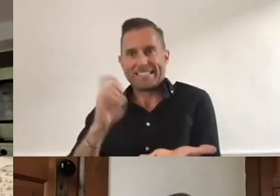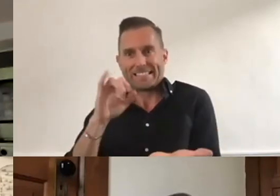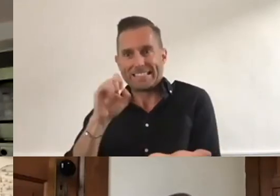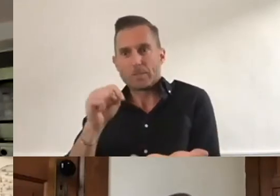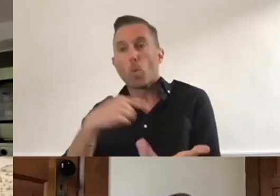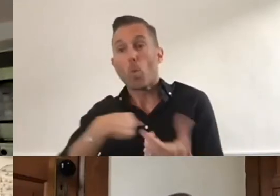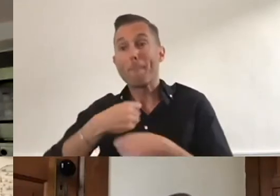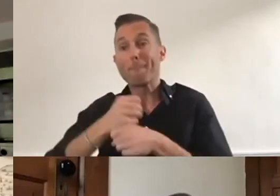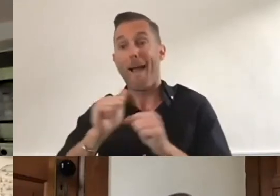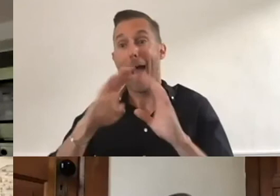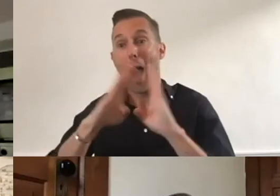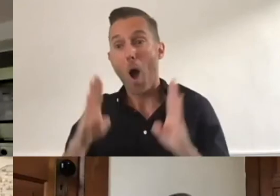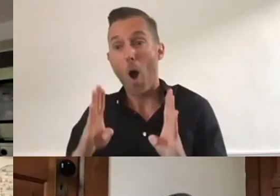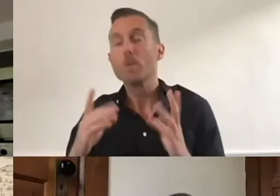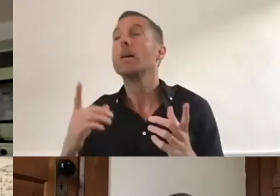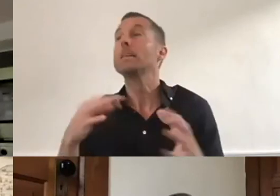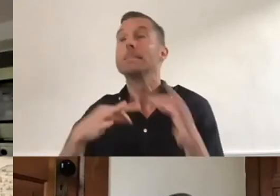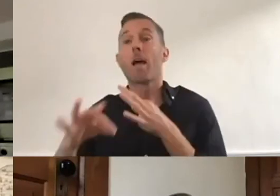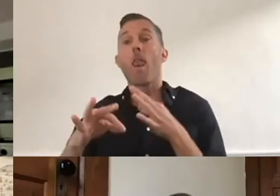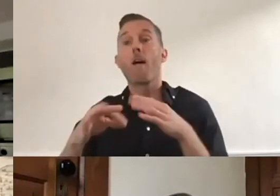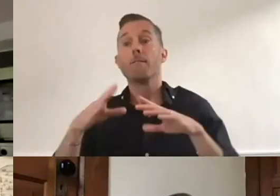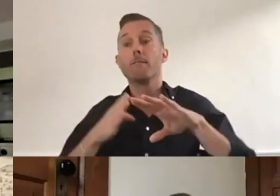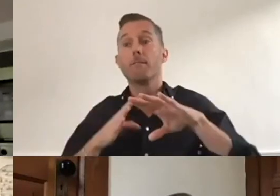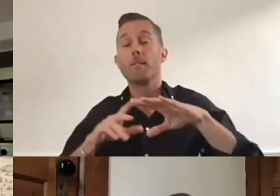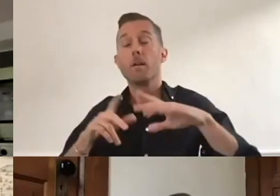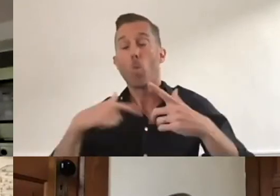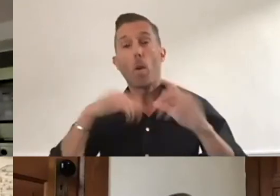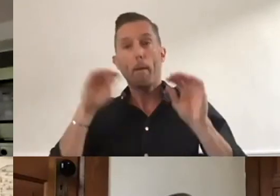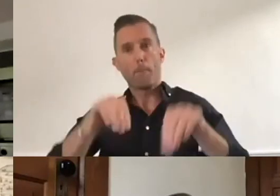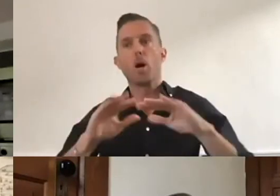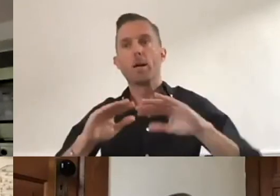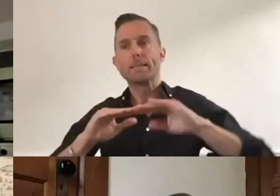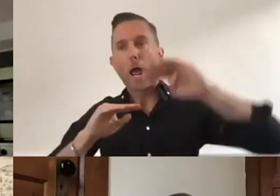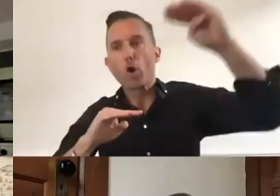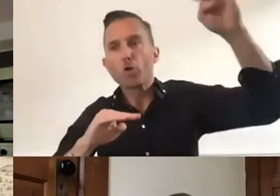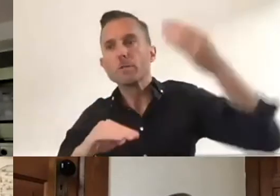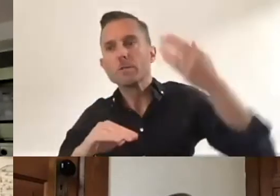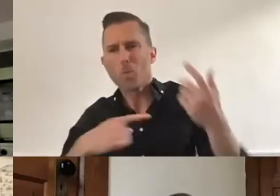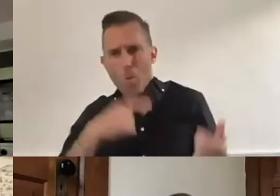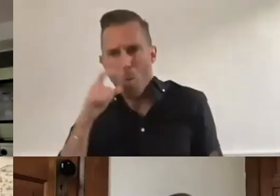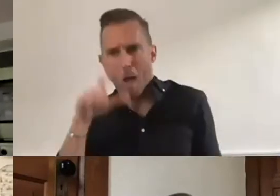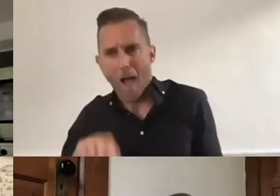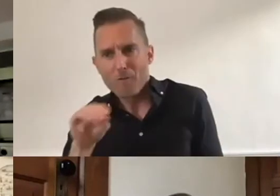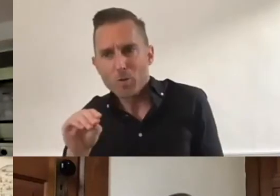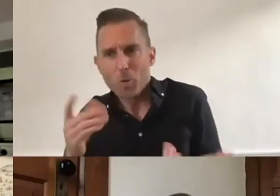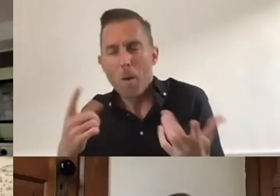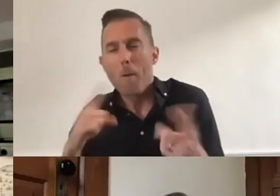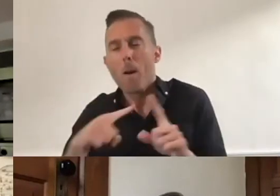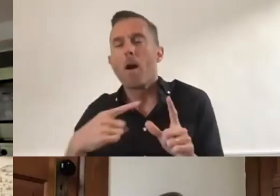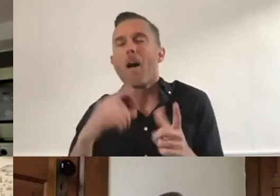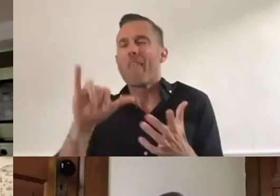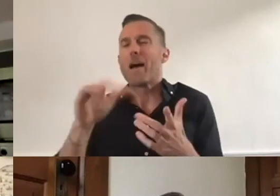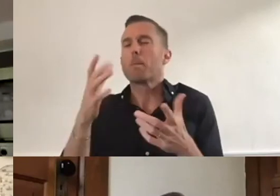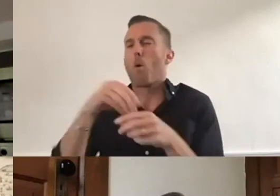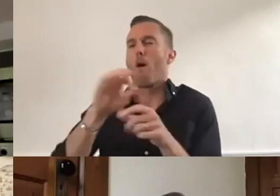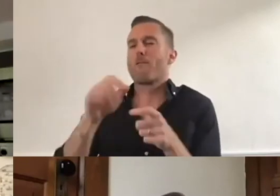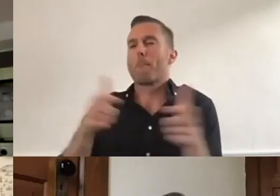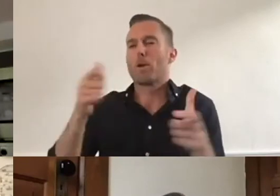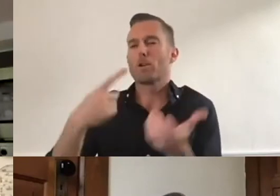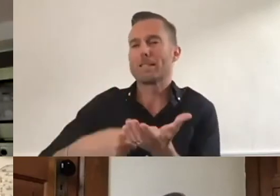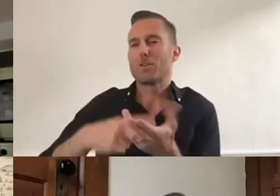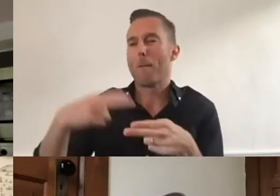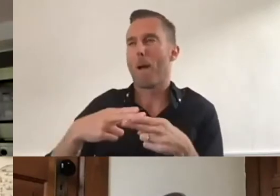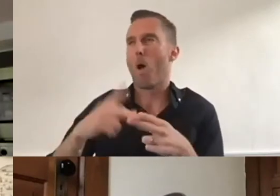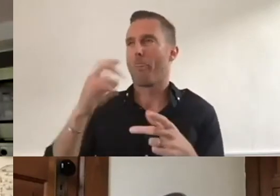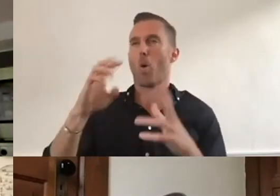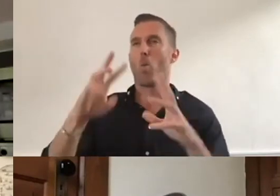and we put stairs to get into it when we don't need to. So that's part of a bigger discussion, I think, about the world in general and how we